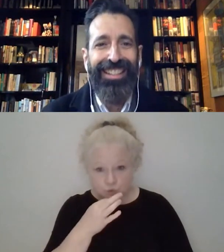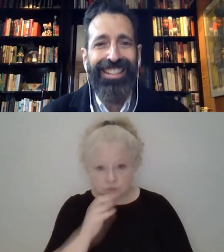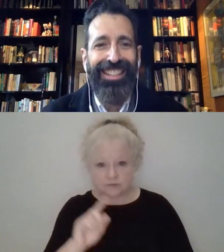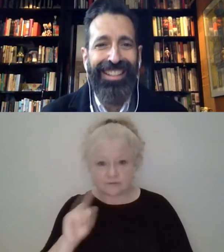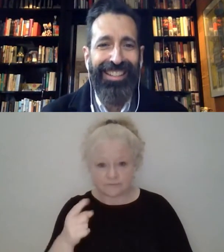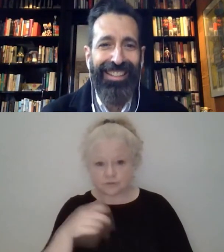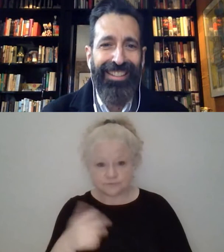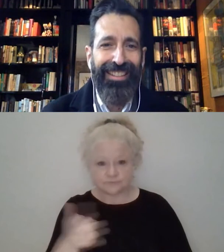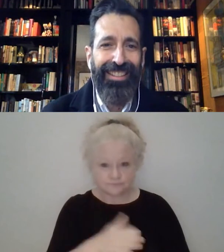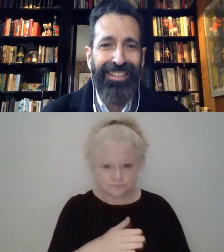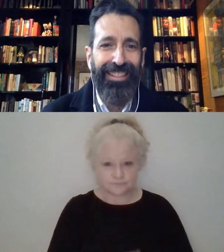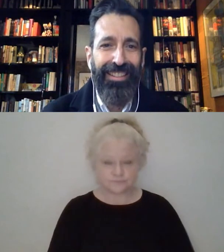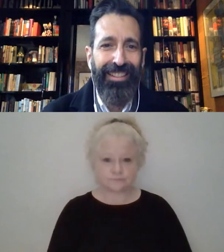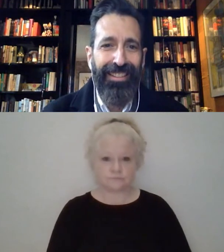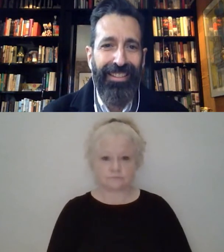So,